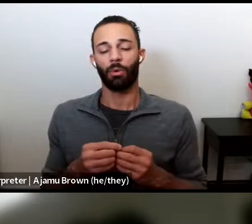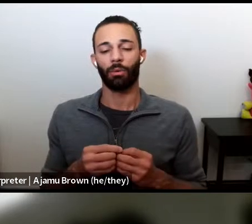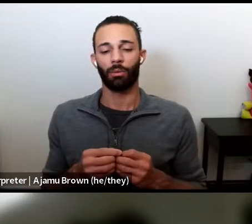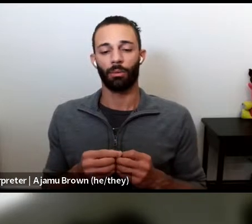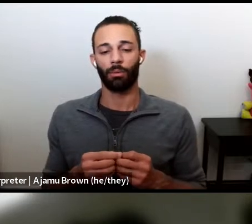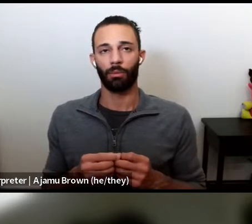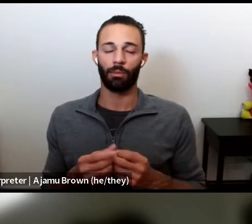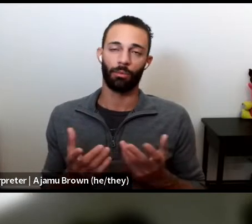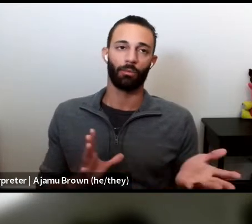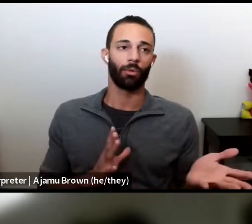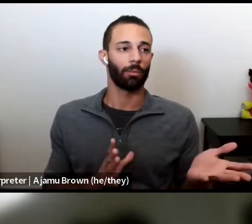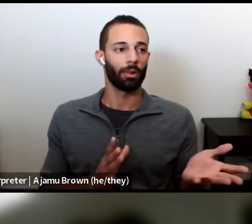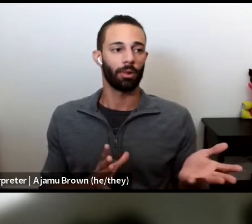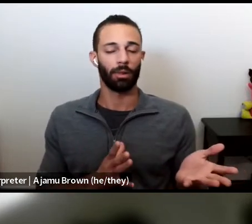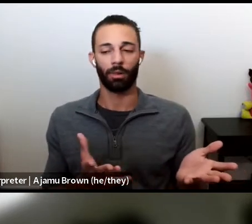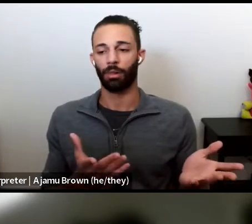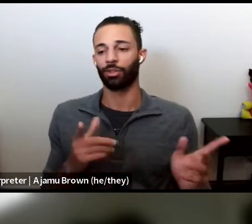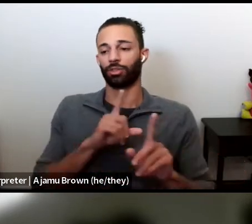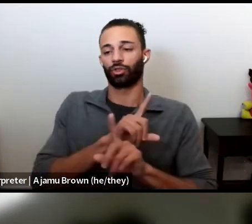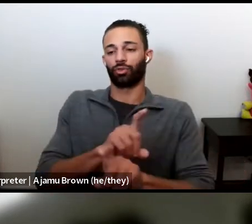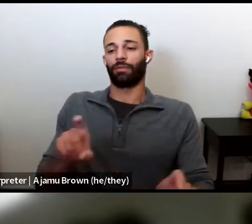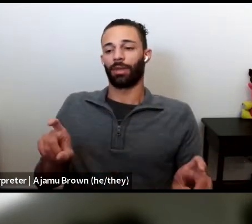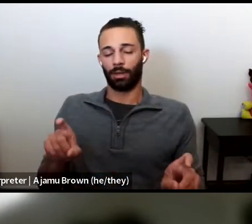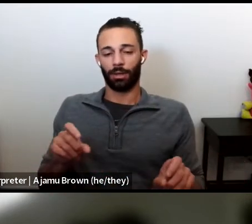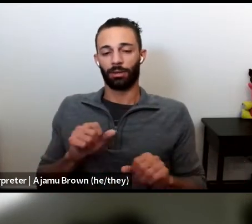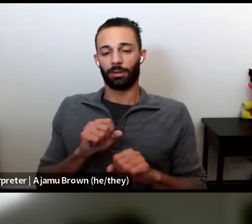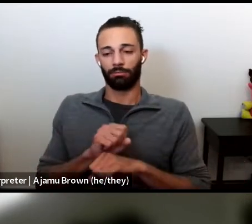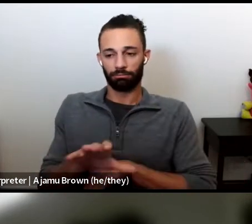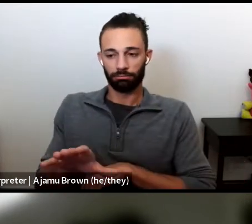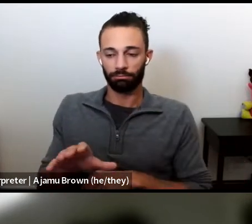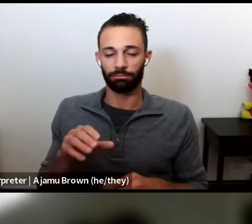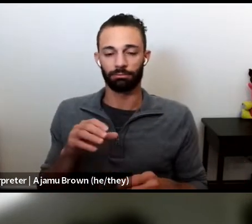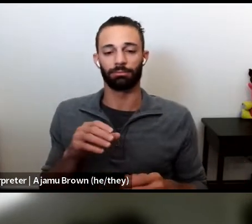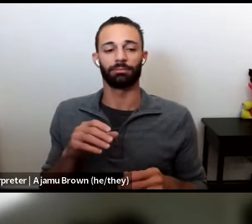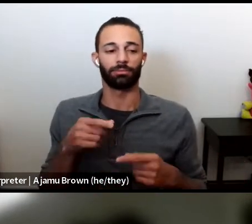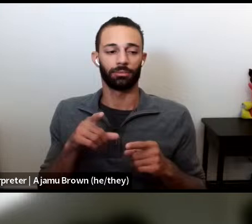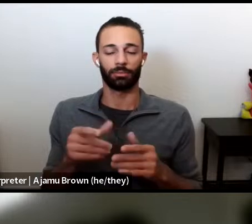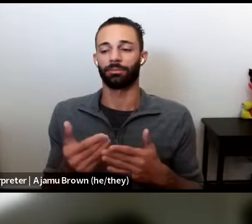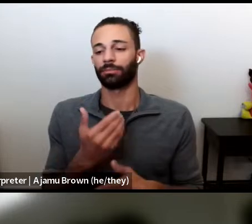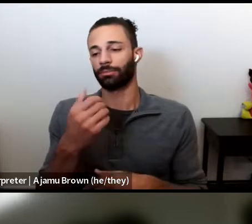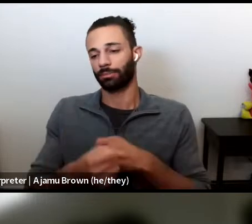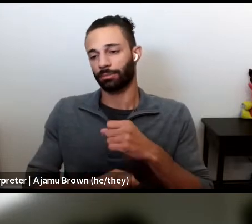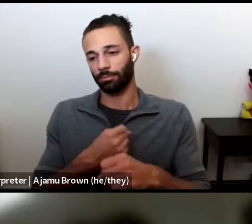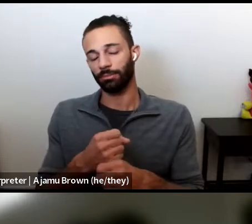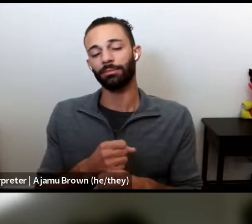what's the word I want? Survey going out in the new year.